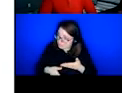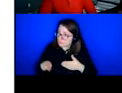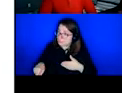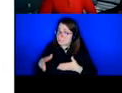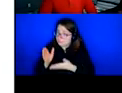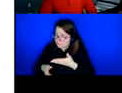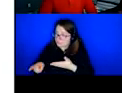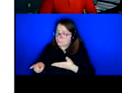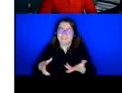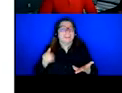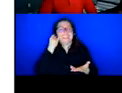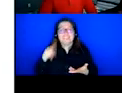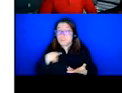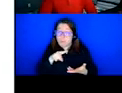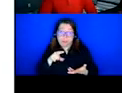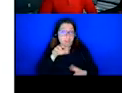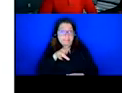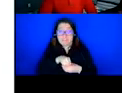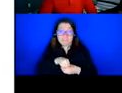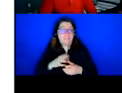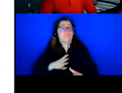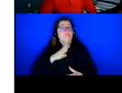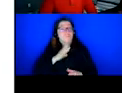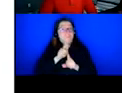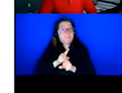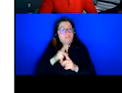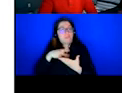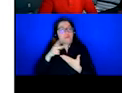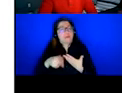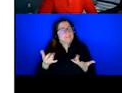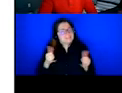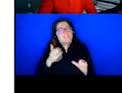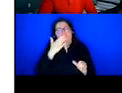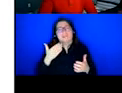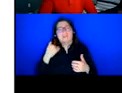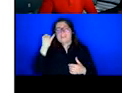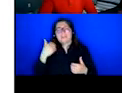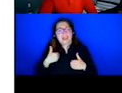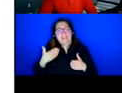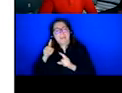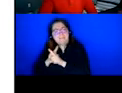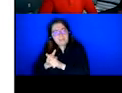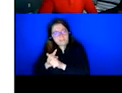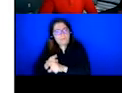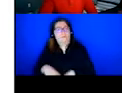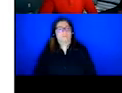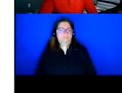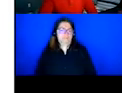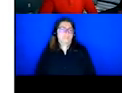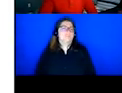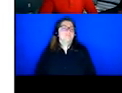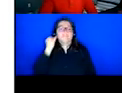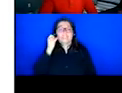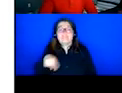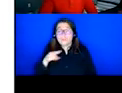about multiple mentors to just think about how they can be best supportive for you and how to build on it. So if you're comfortable,